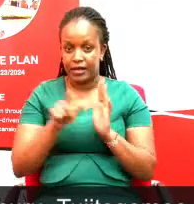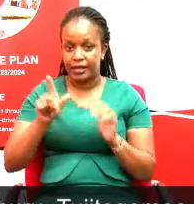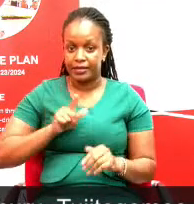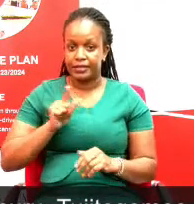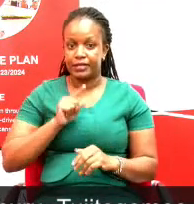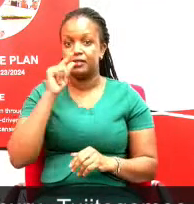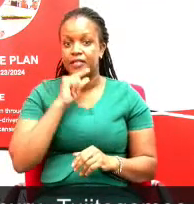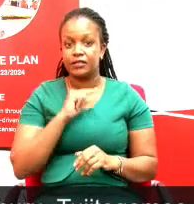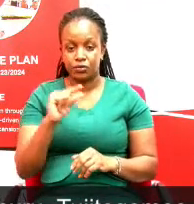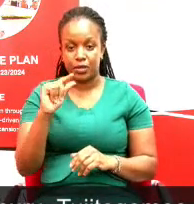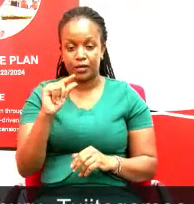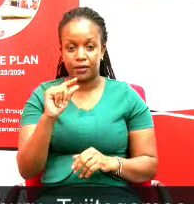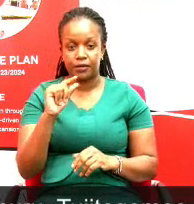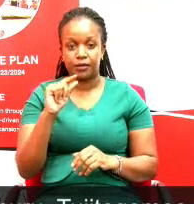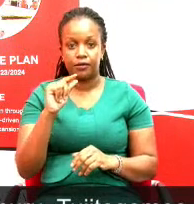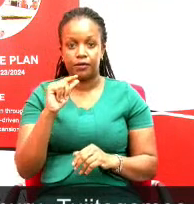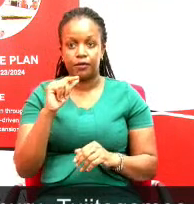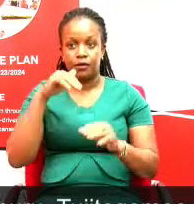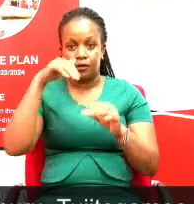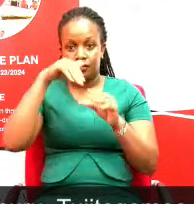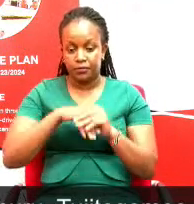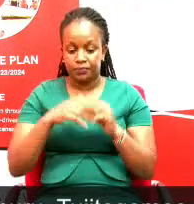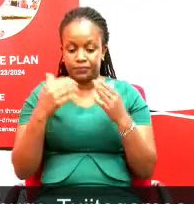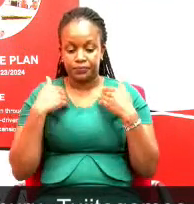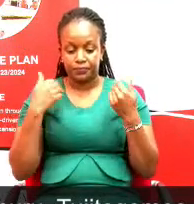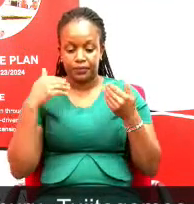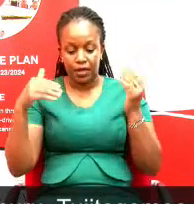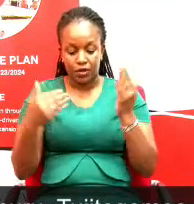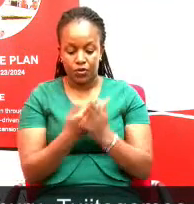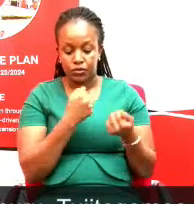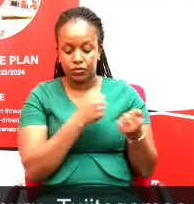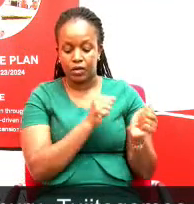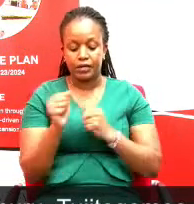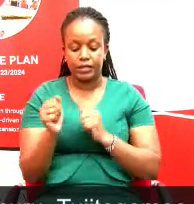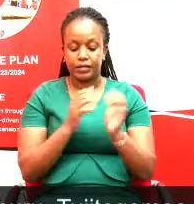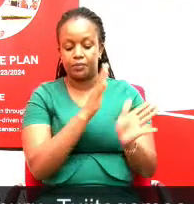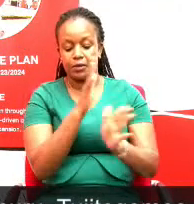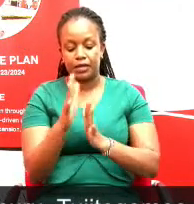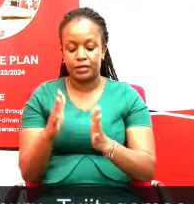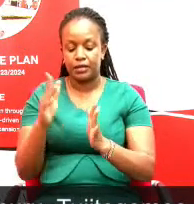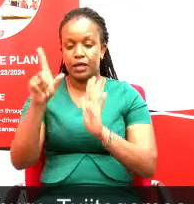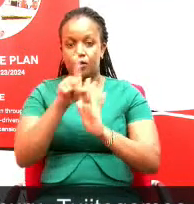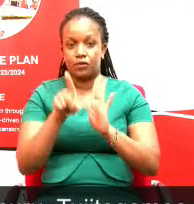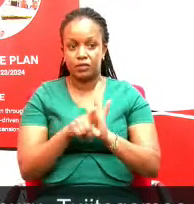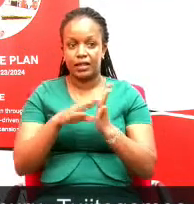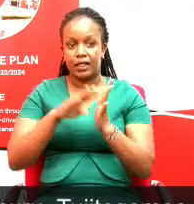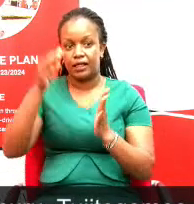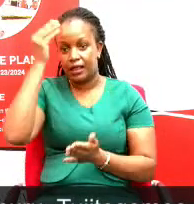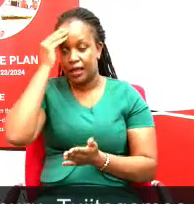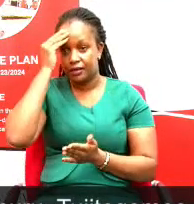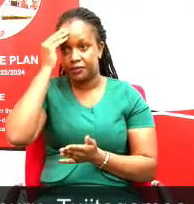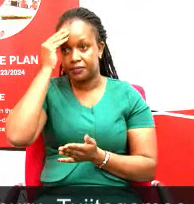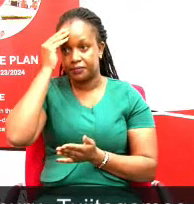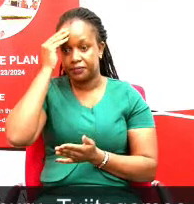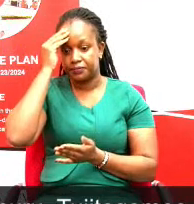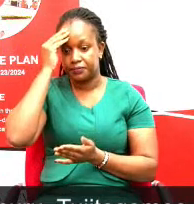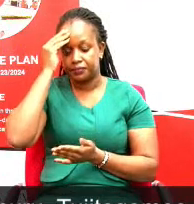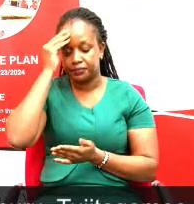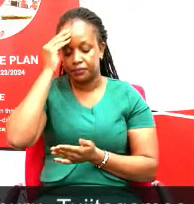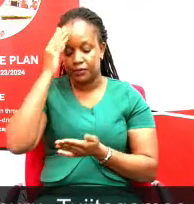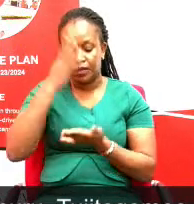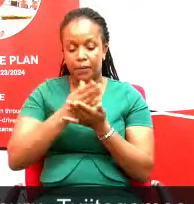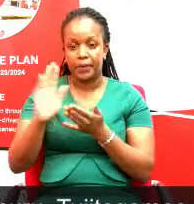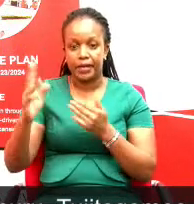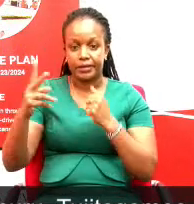gentlemen, in developing a new strategic plan, the lessons learned during the implementation of the preceding plan, like now the Plan